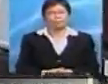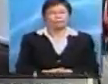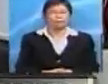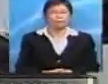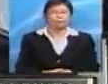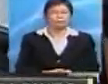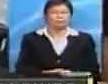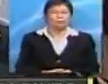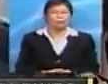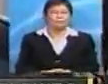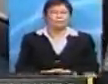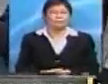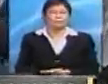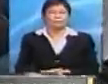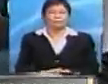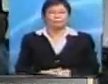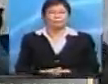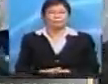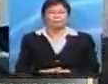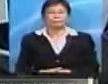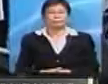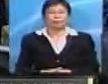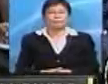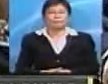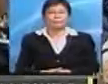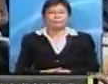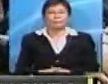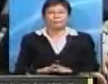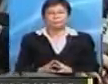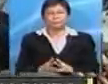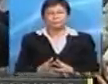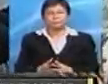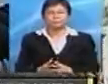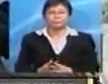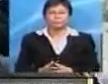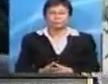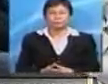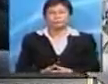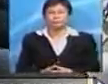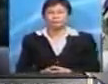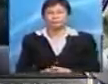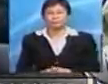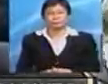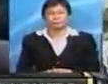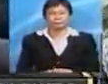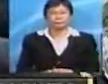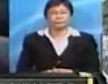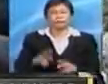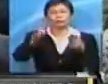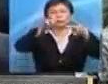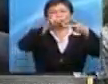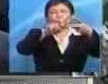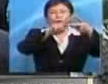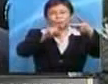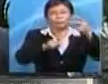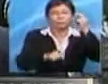Sir, over here. More room, please. Melissa. Could you stand up, please, Melissa? Thank you. Just two questions. The